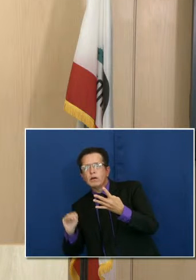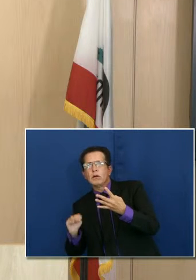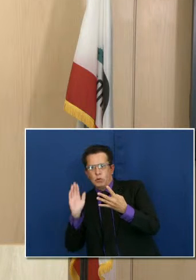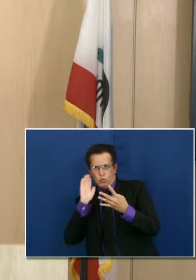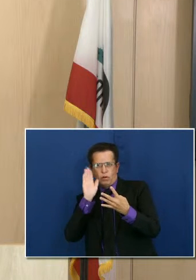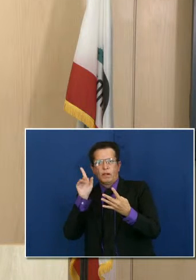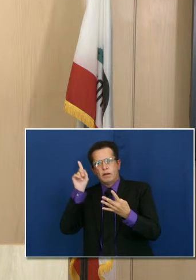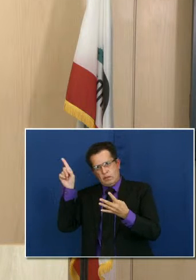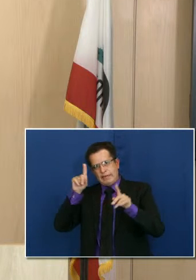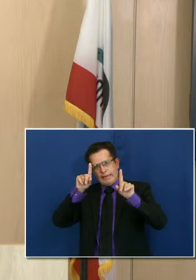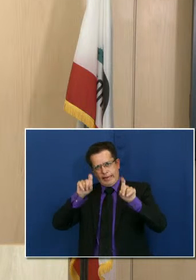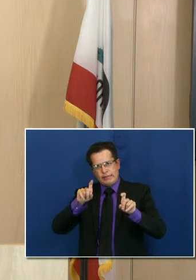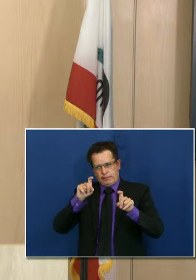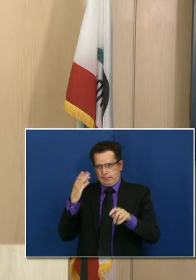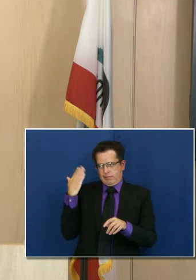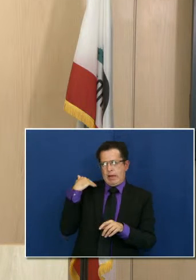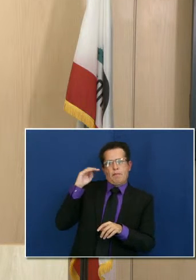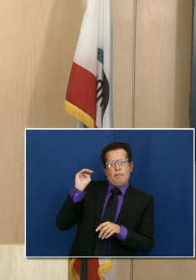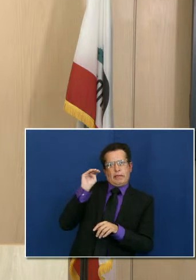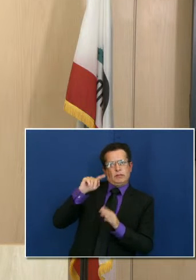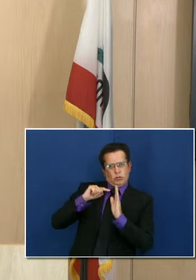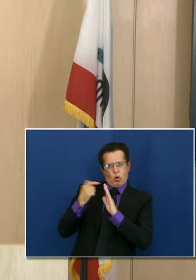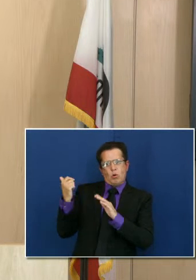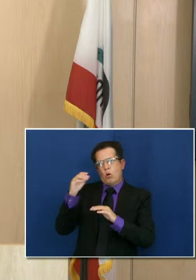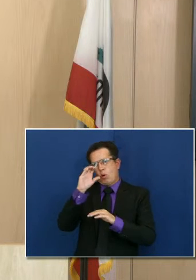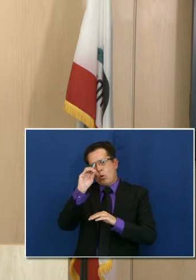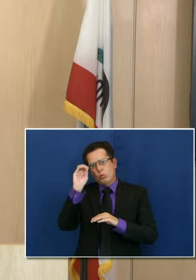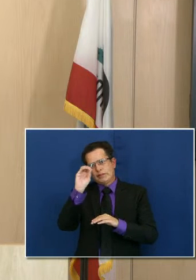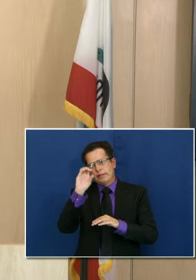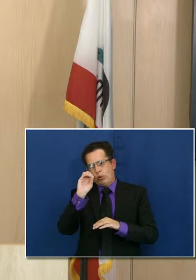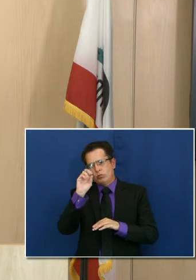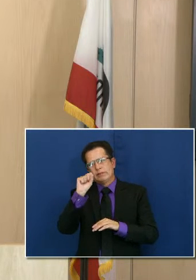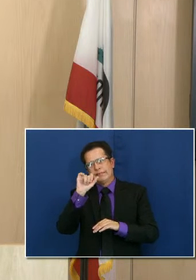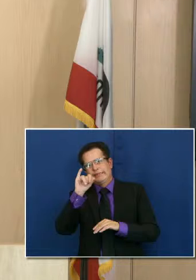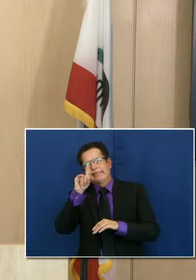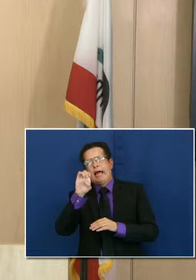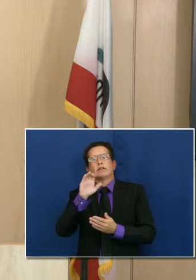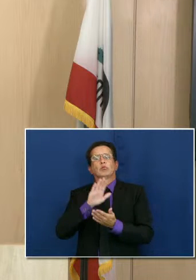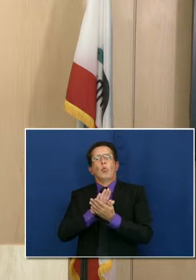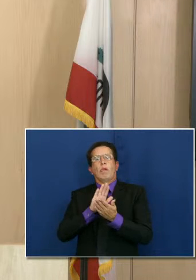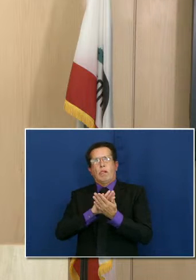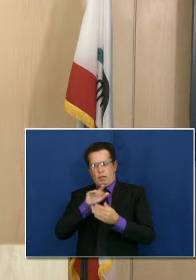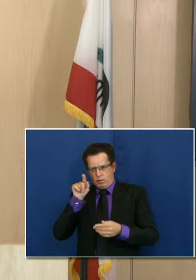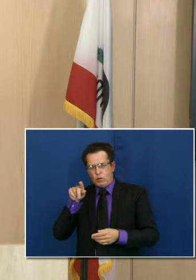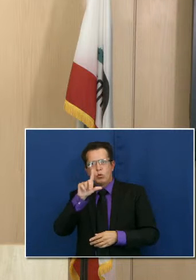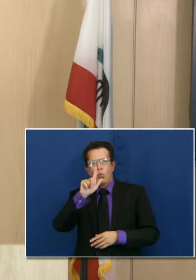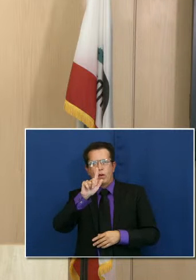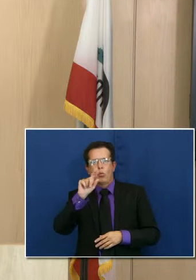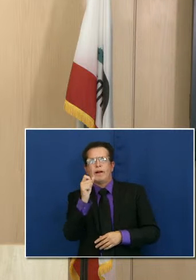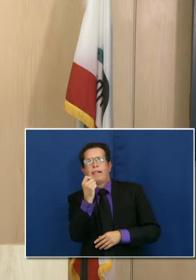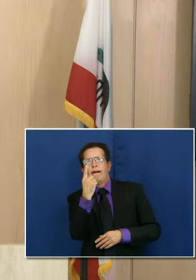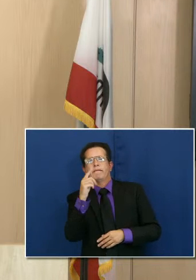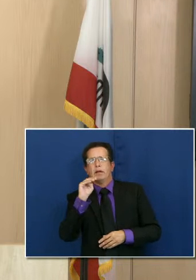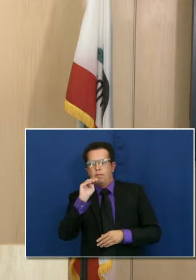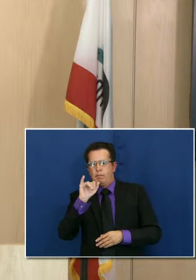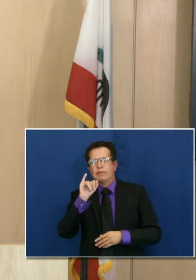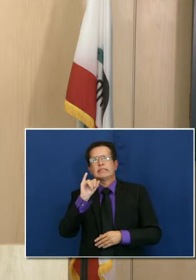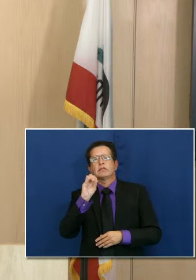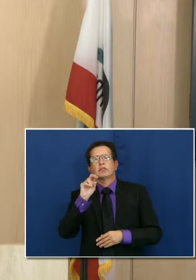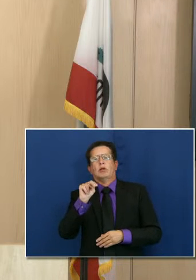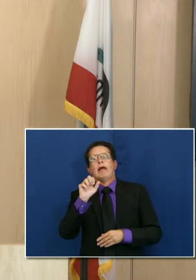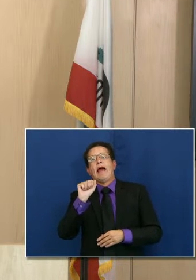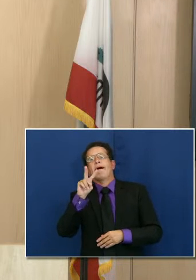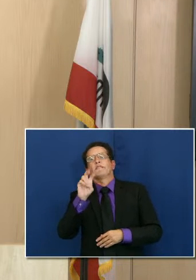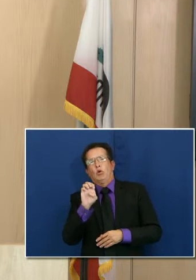at this past Monday at Oceanside School District offices at 2111 Mission Avenue.